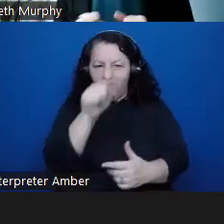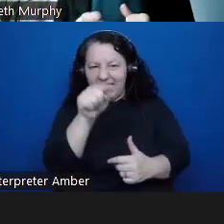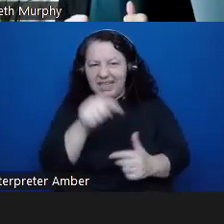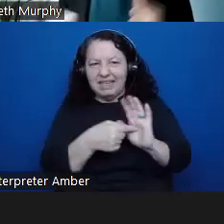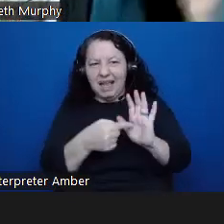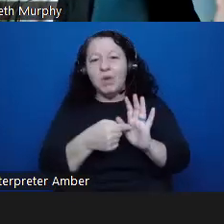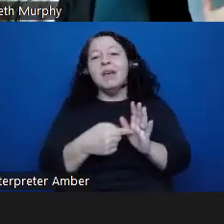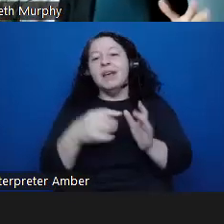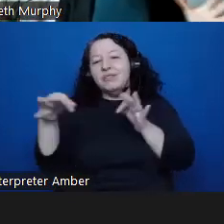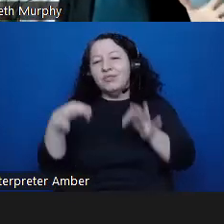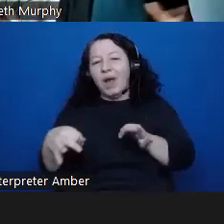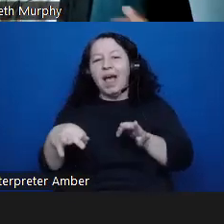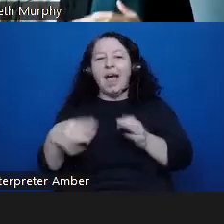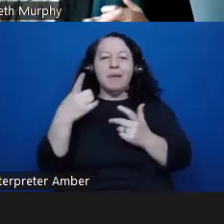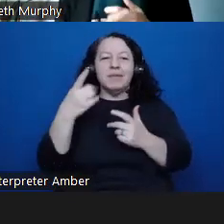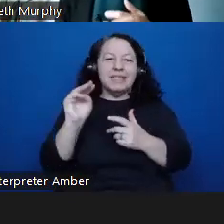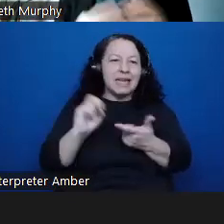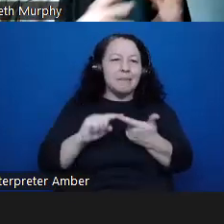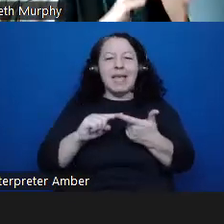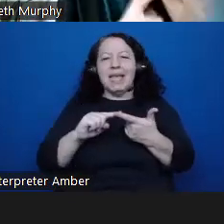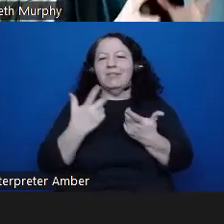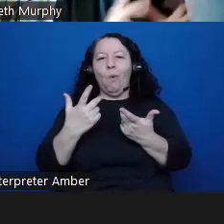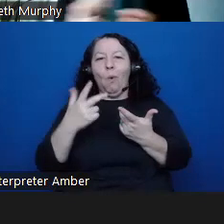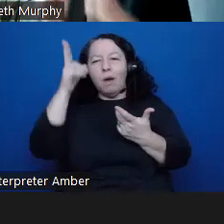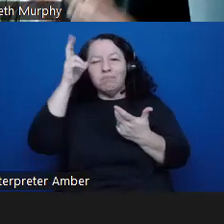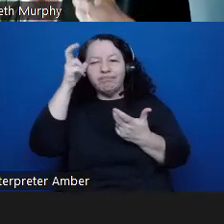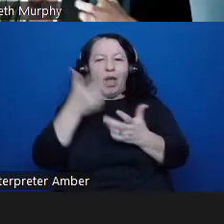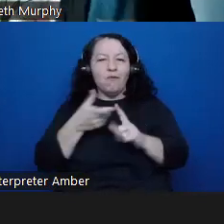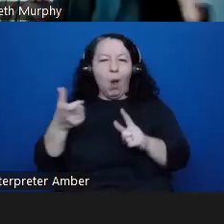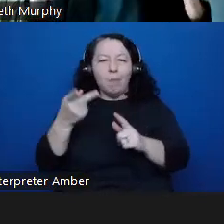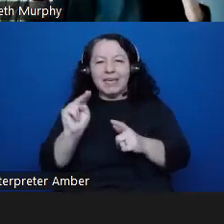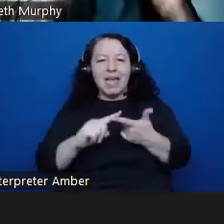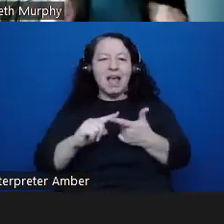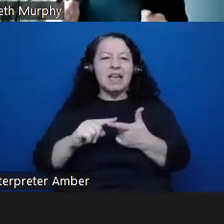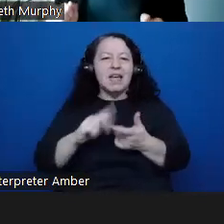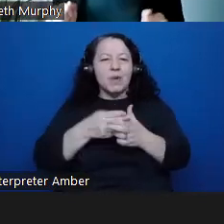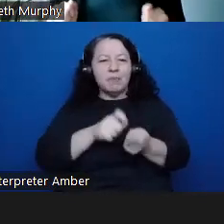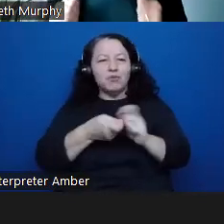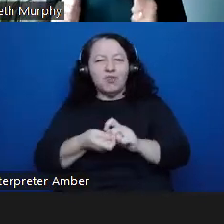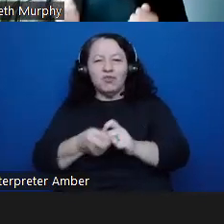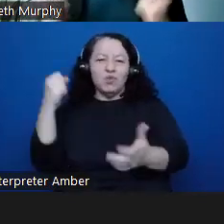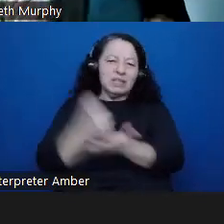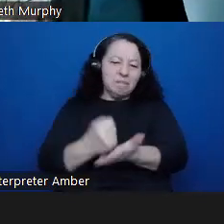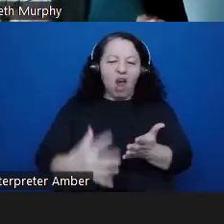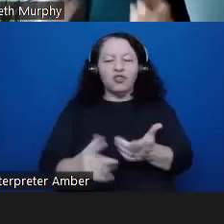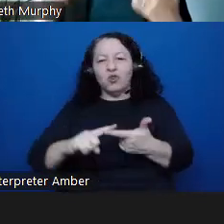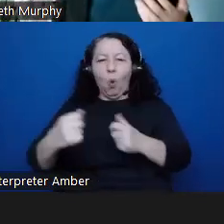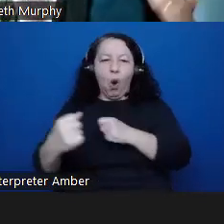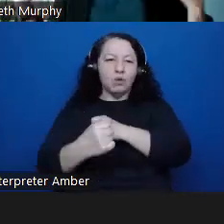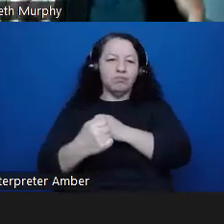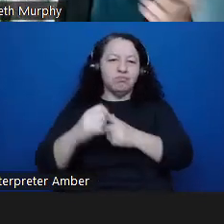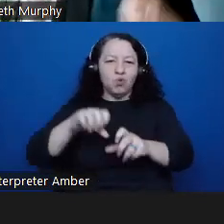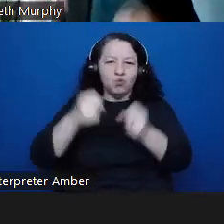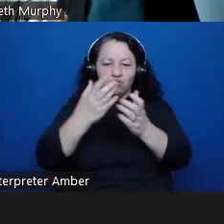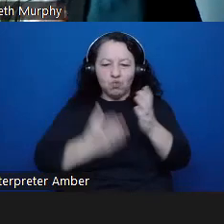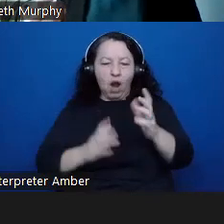gremlins of the kiln with names that translated to terms like smasher or cracker or shake to pieces. And it describes the